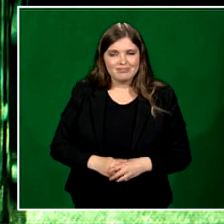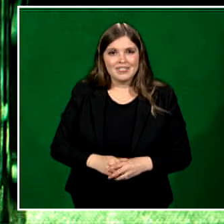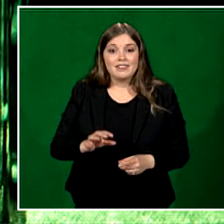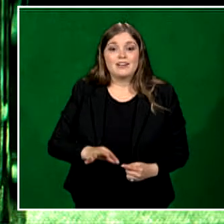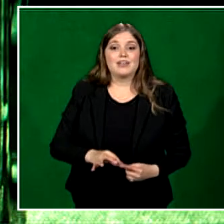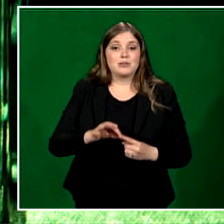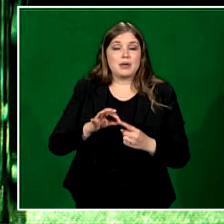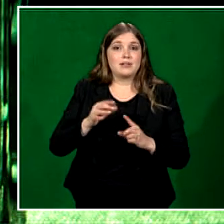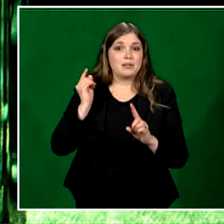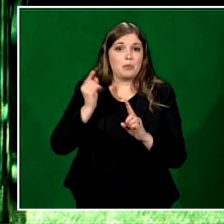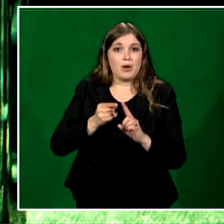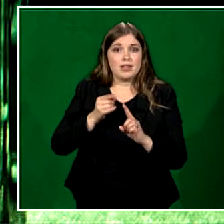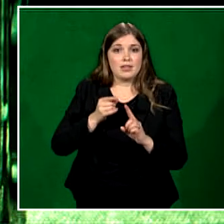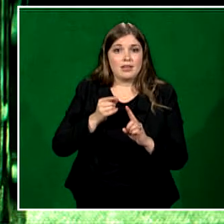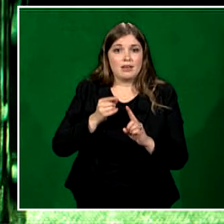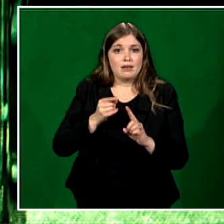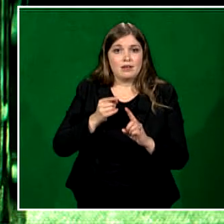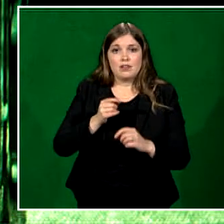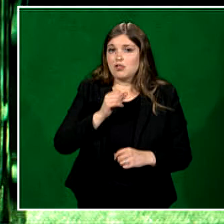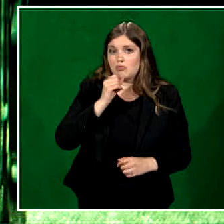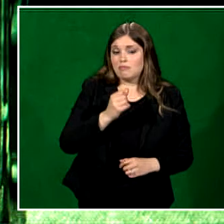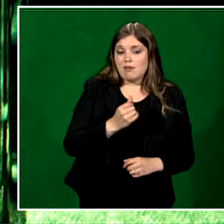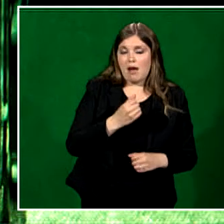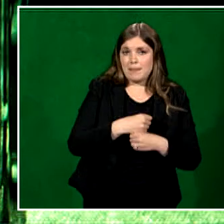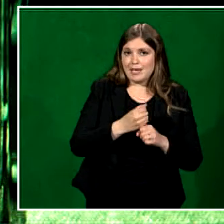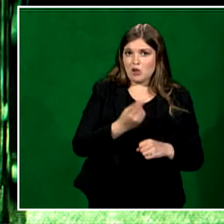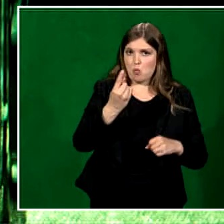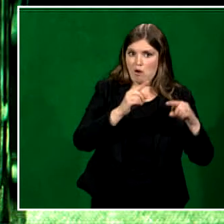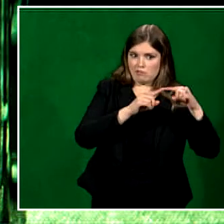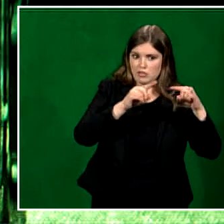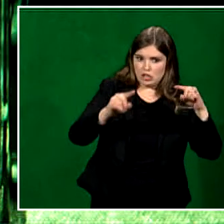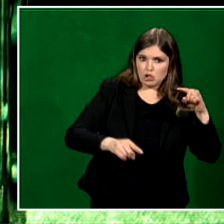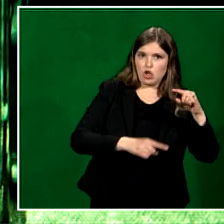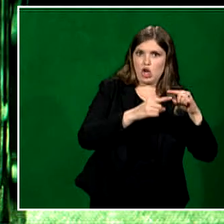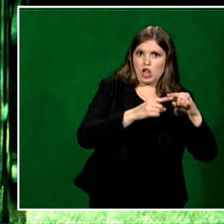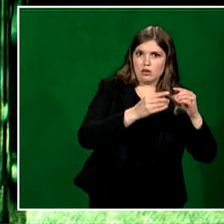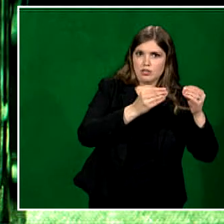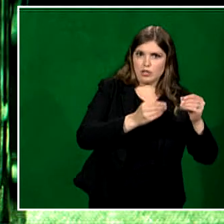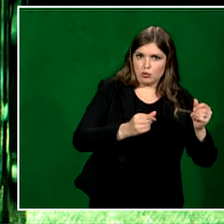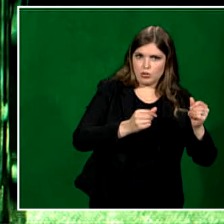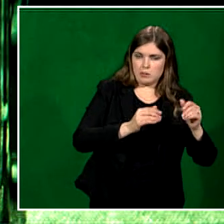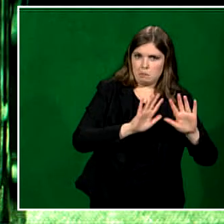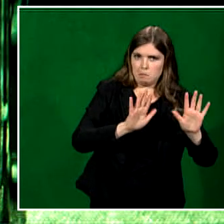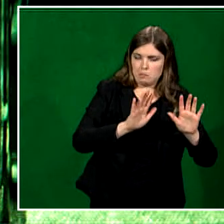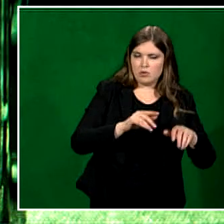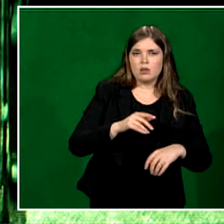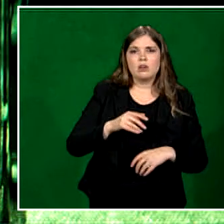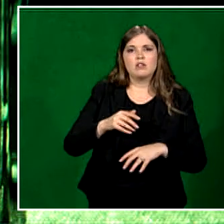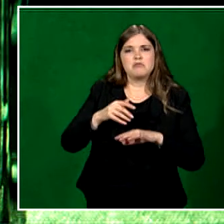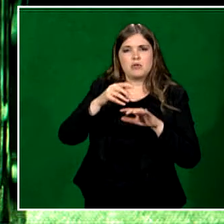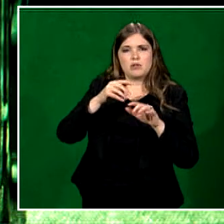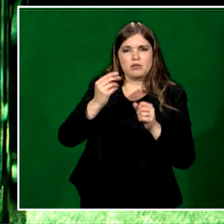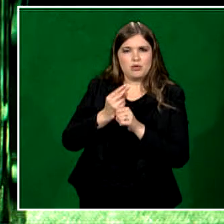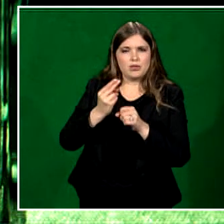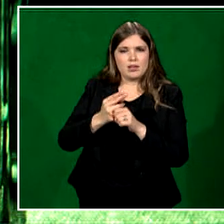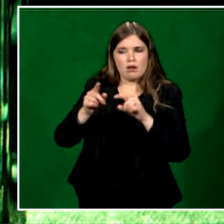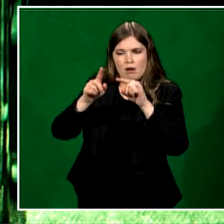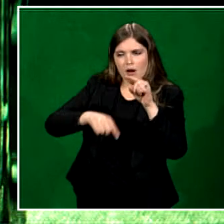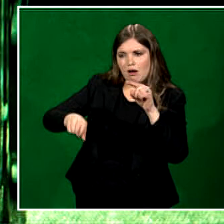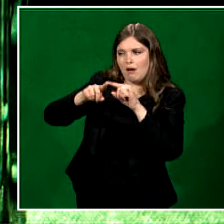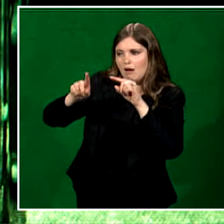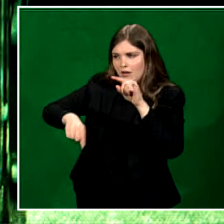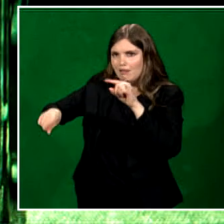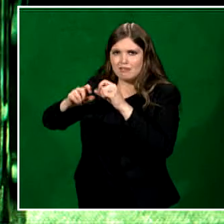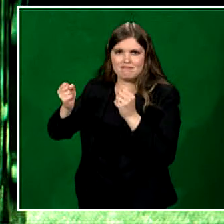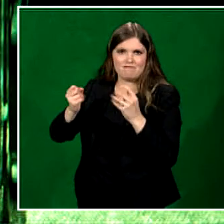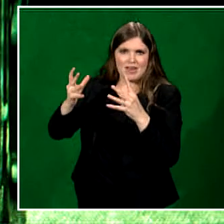Especially the fact that you're not just creating one circular solution, you're sort of embedding multiple circles within